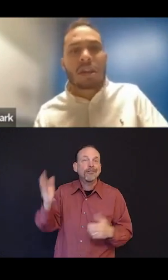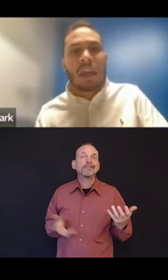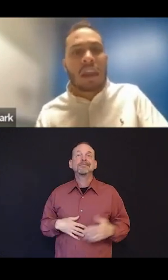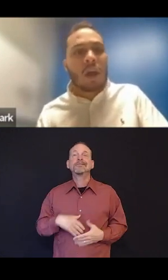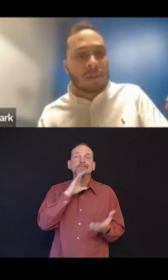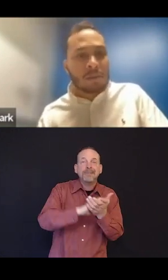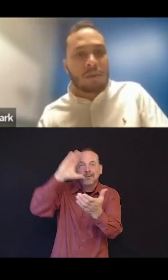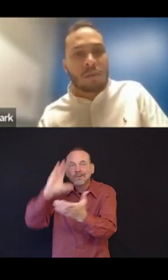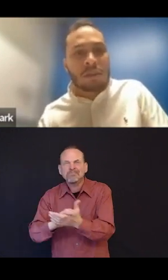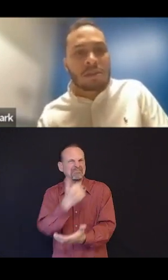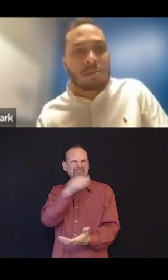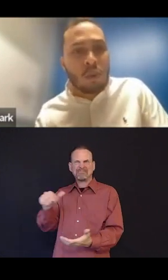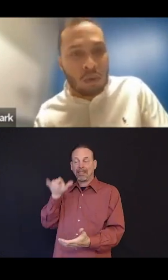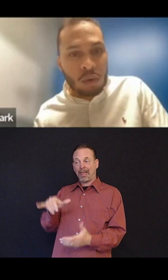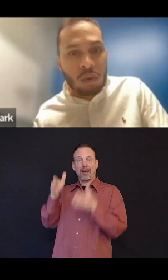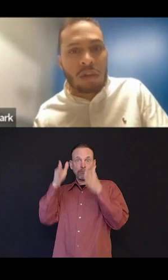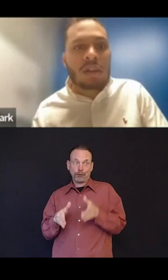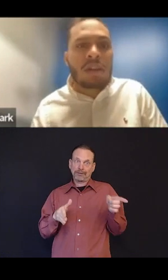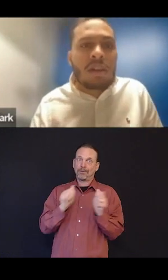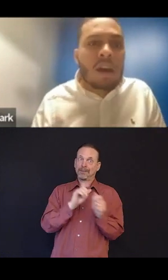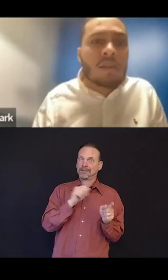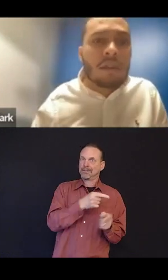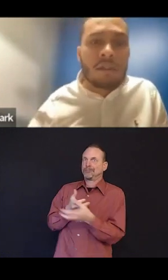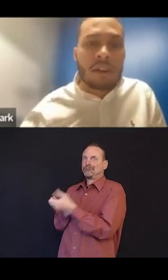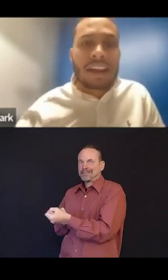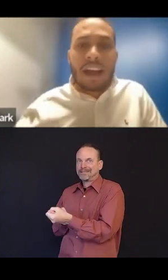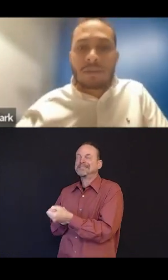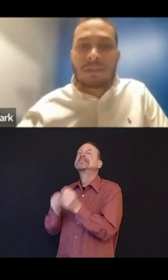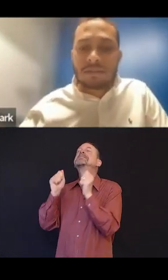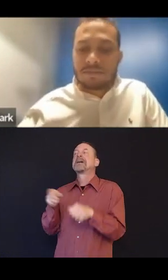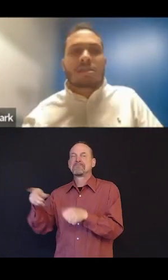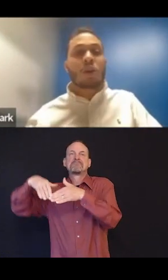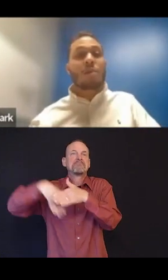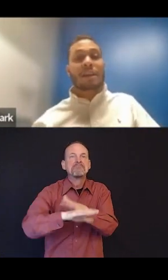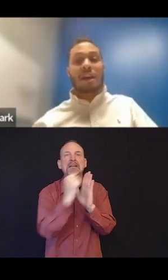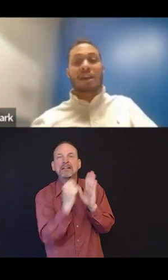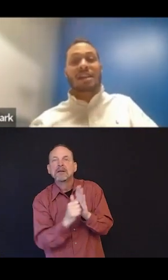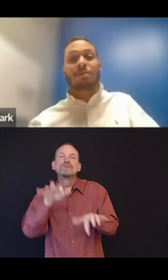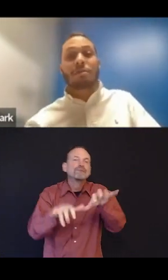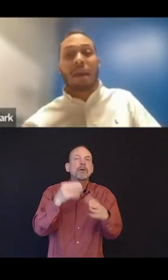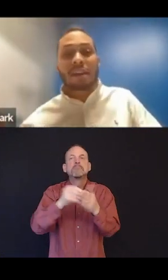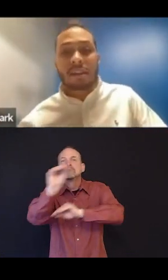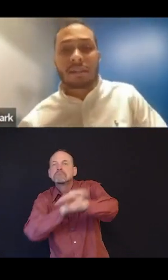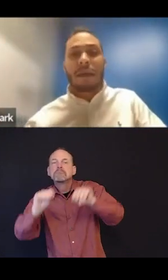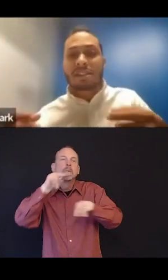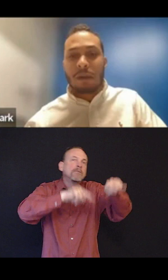manage and help them with the support role of their accounts. So going back to our example, Amanda's